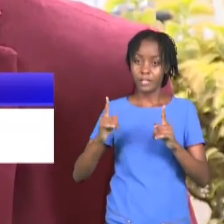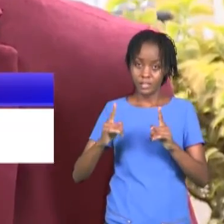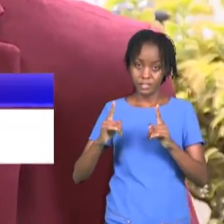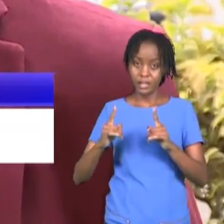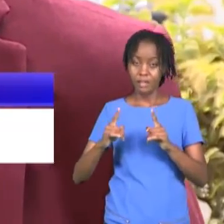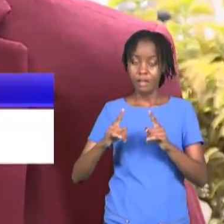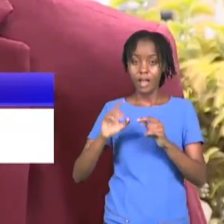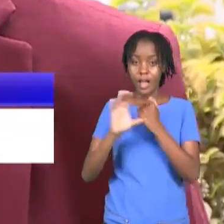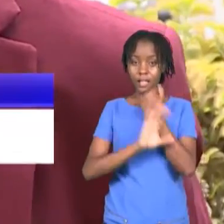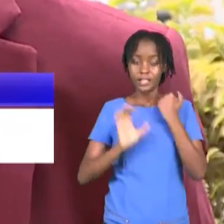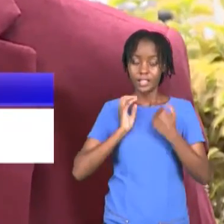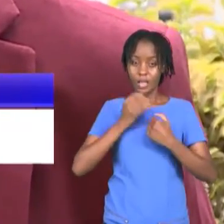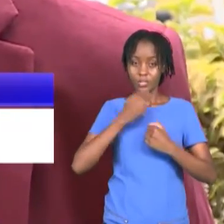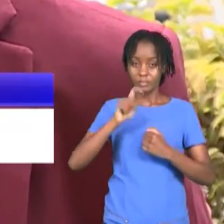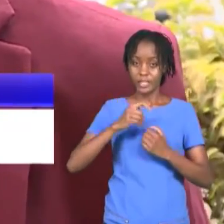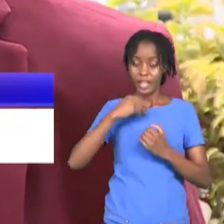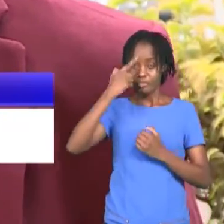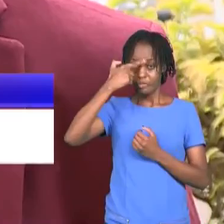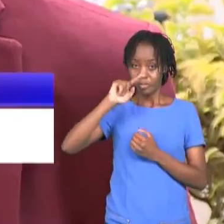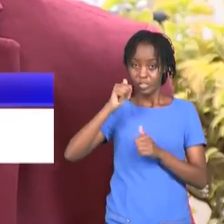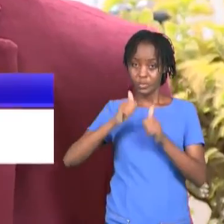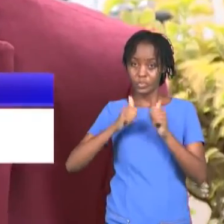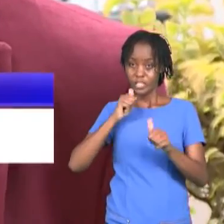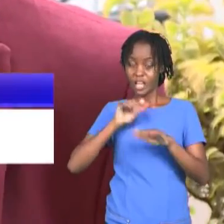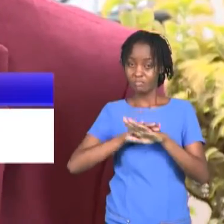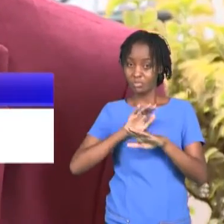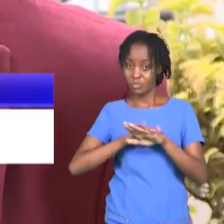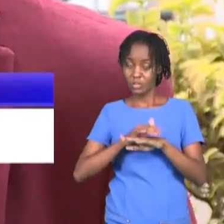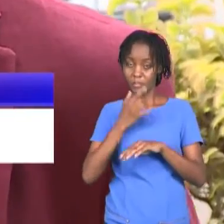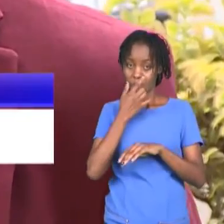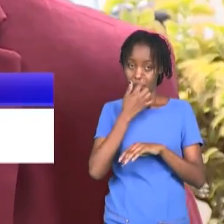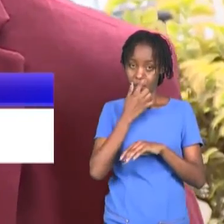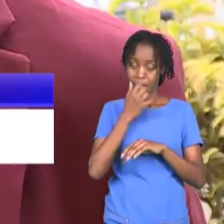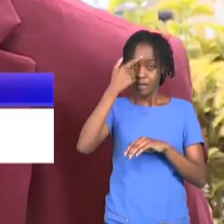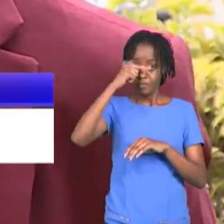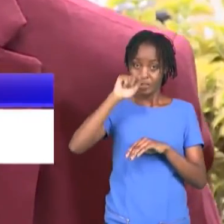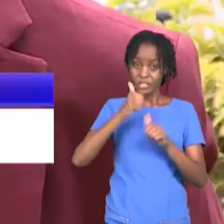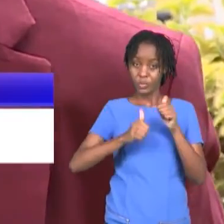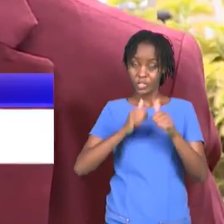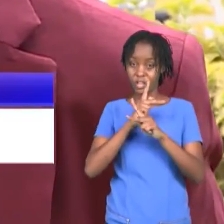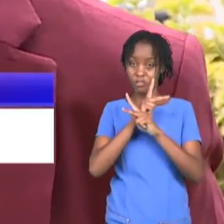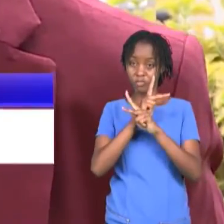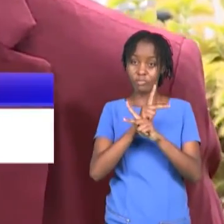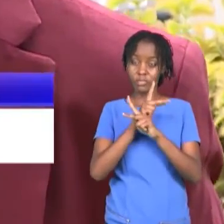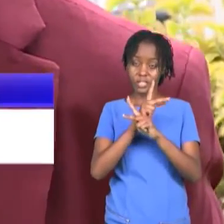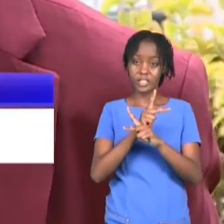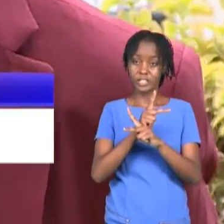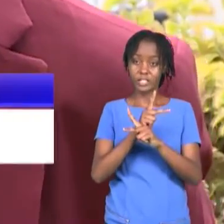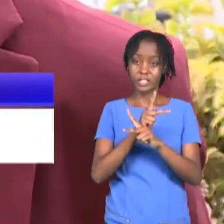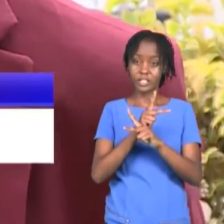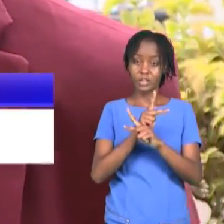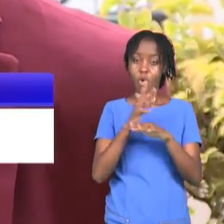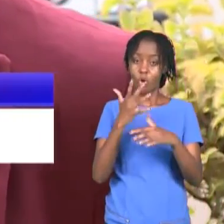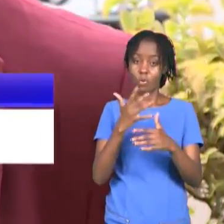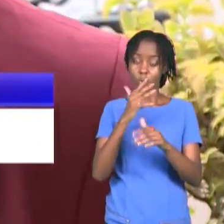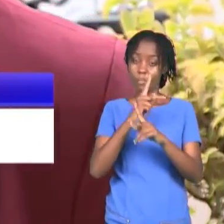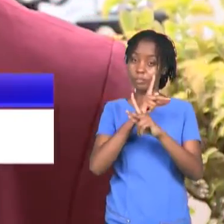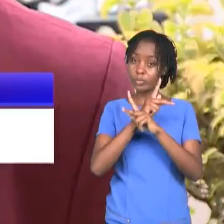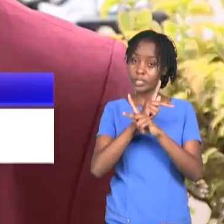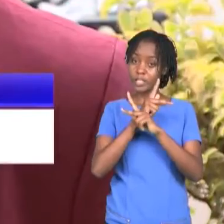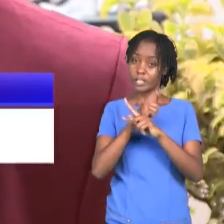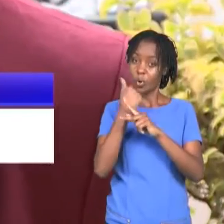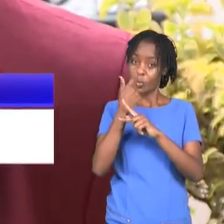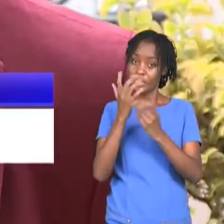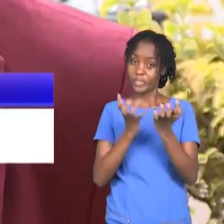policies that are business friendly. We need to have policies that are protected, or that protect the